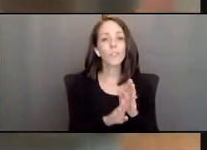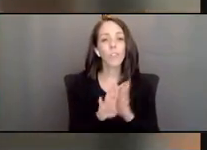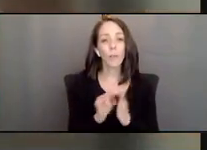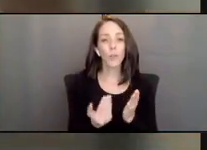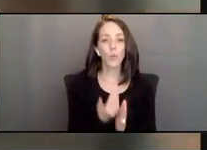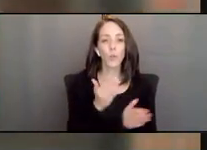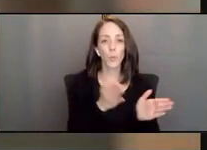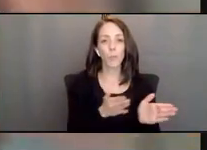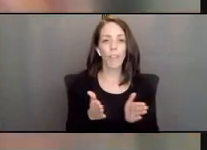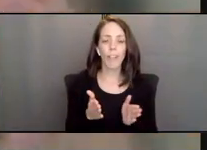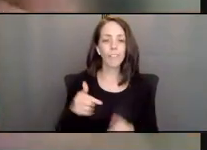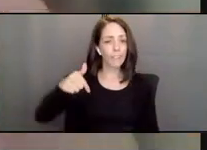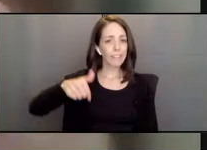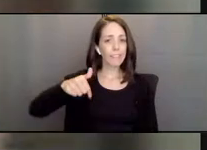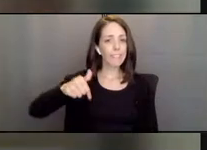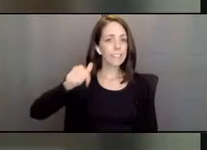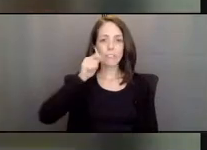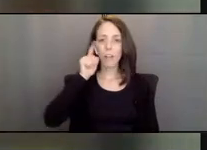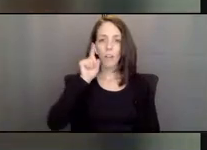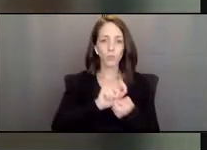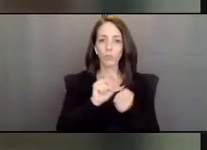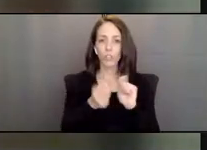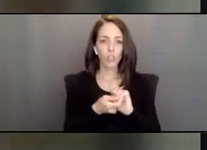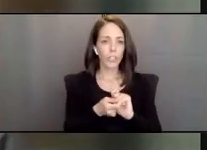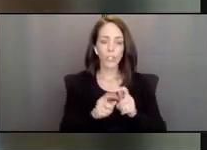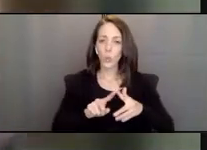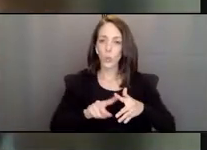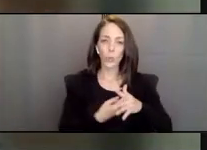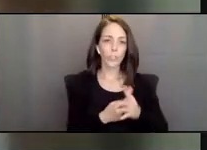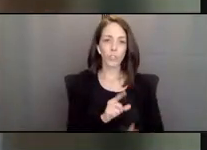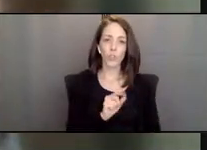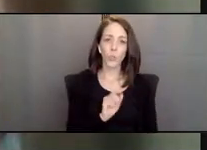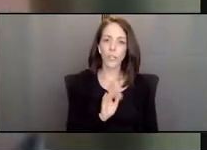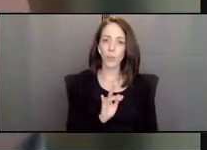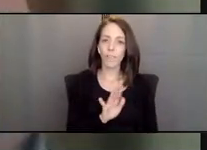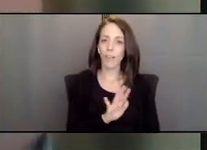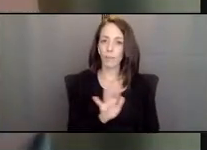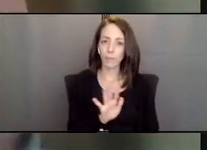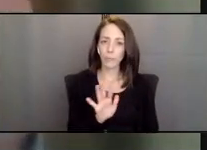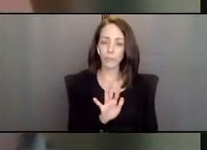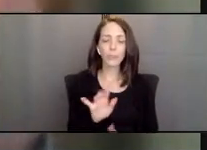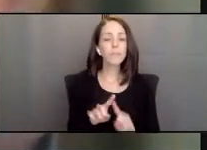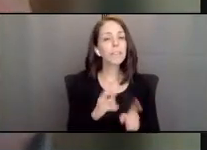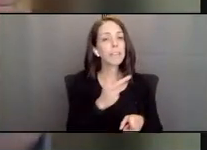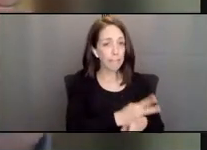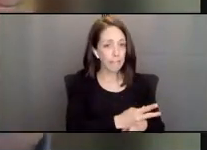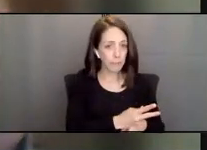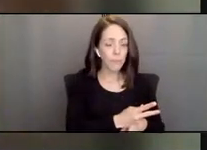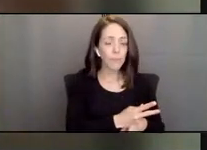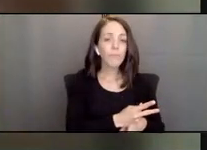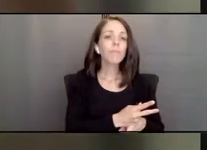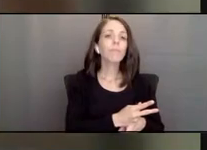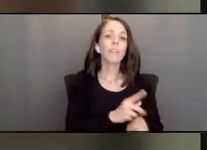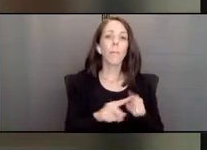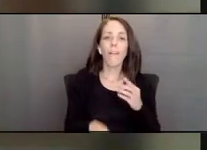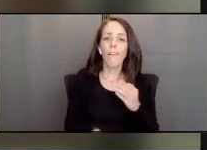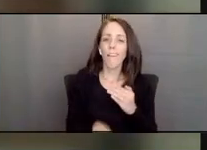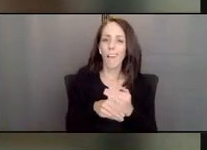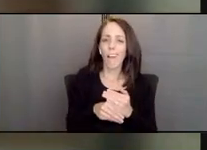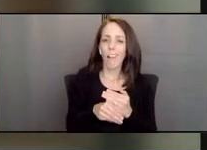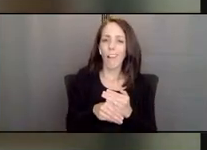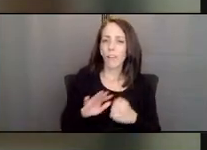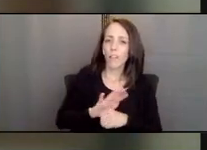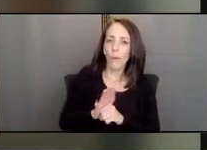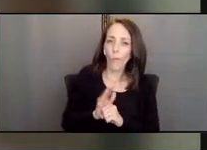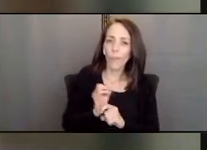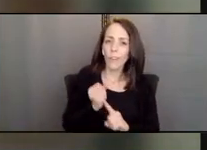completely deviate from the original 2025, rather to look at it through those lenses that I just mentioned.